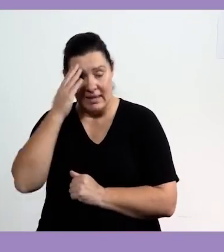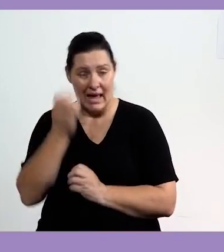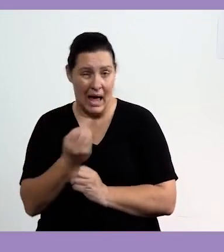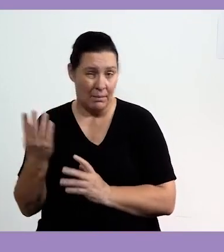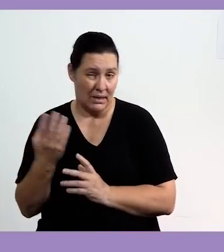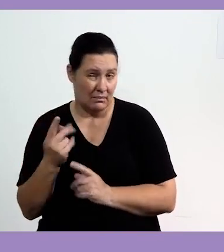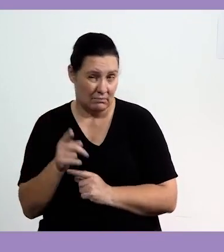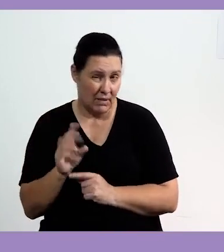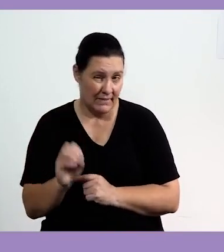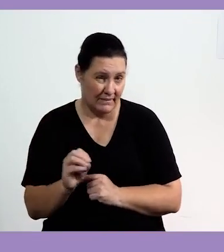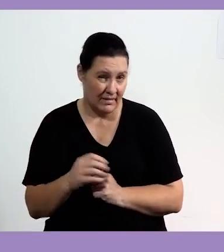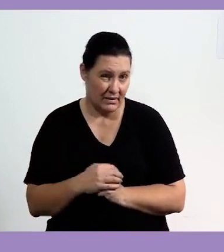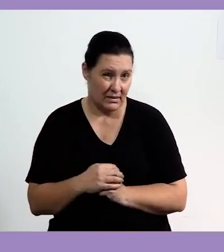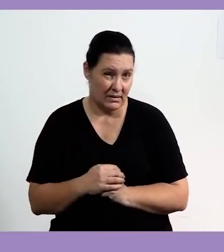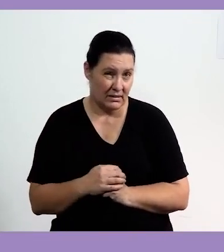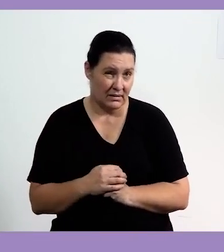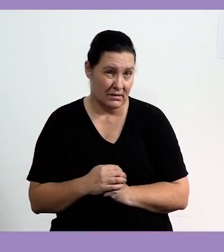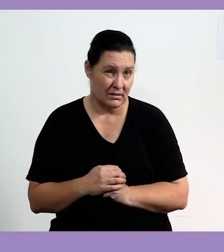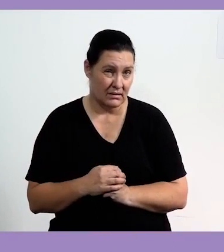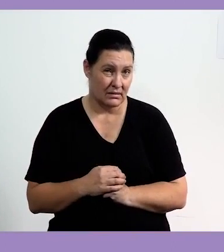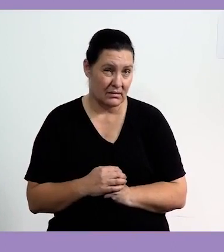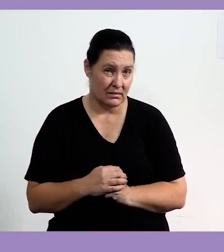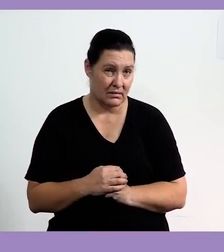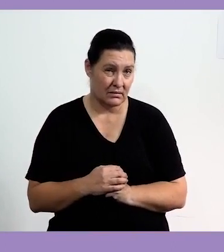do you think you know how many triangles we are going to have?